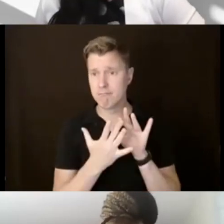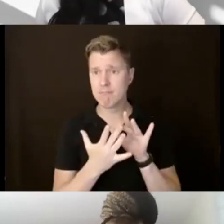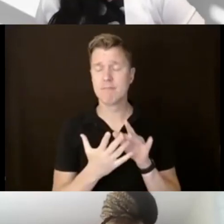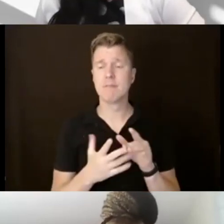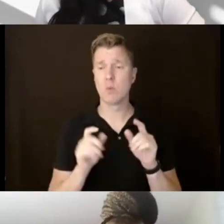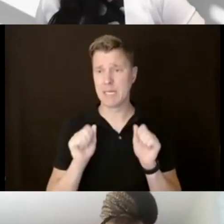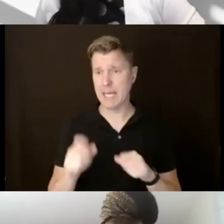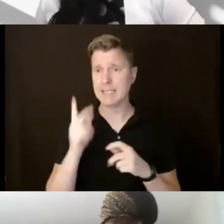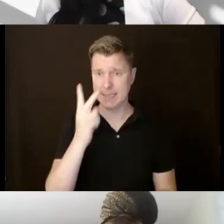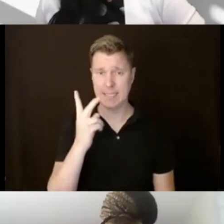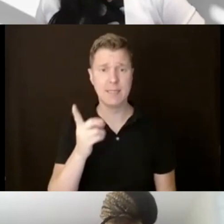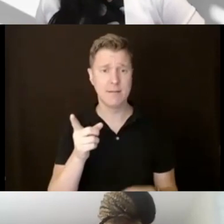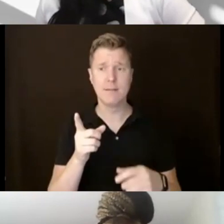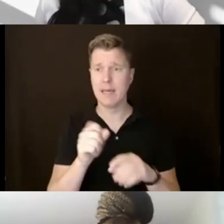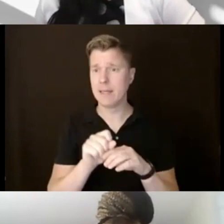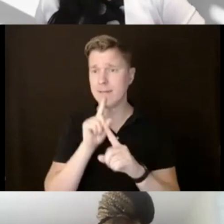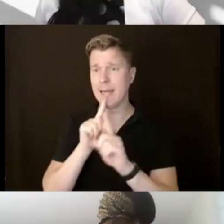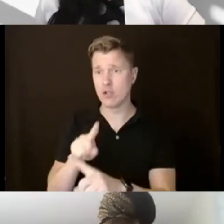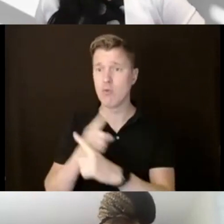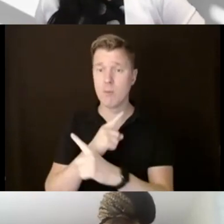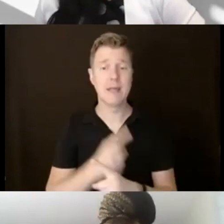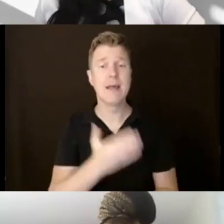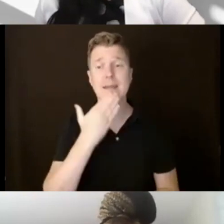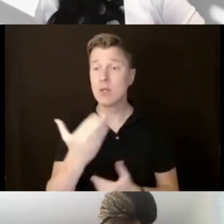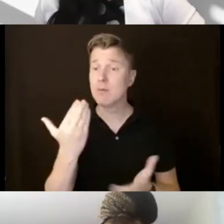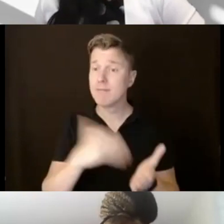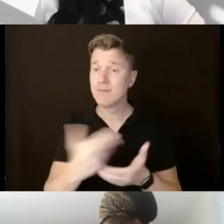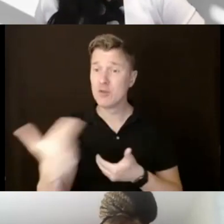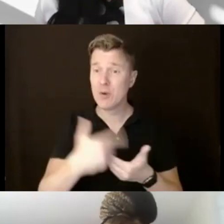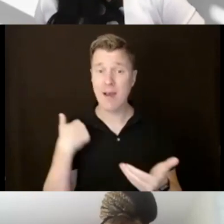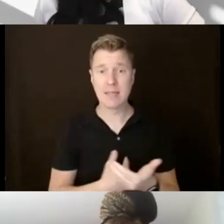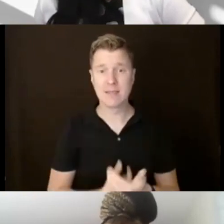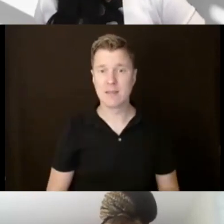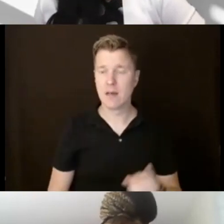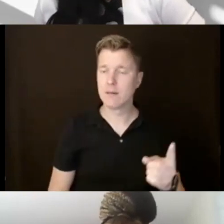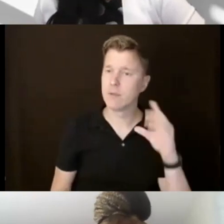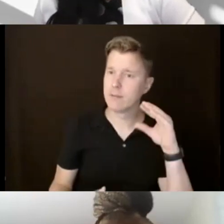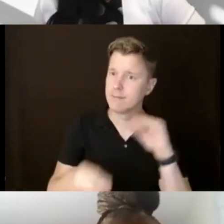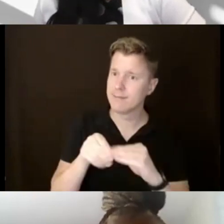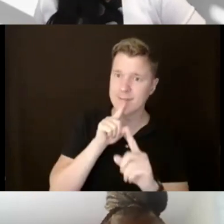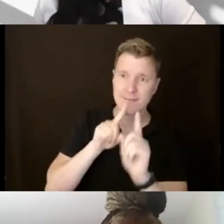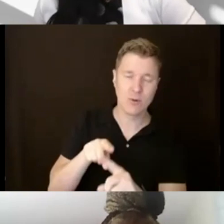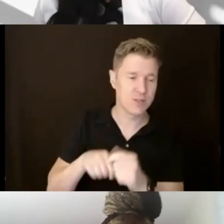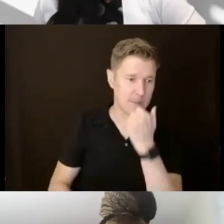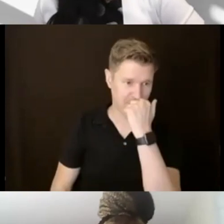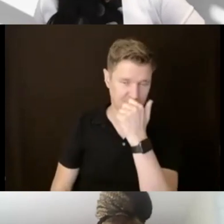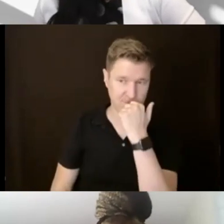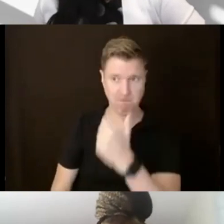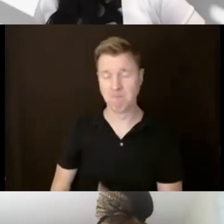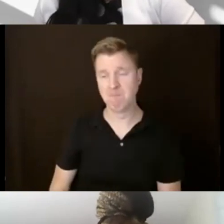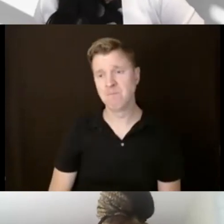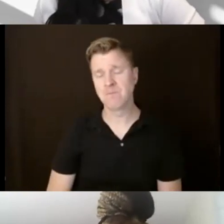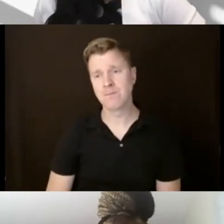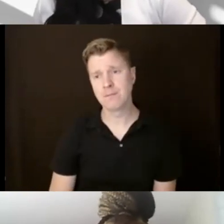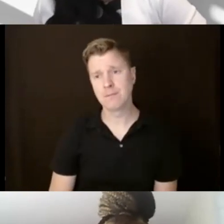answers directly to you. But thank you again for joining us today. Let me just answer that one last question that I see came up in the chat, and then we'll